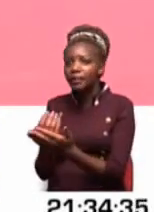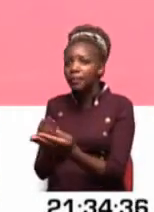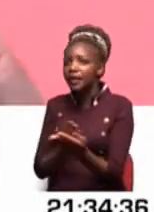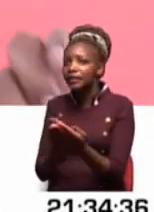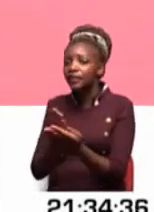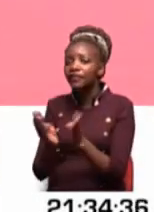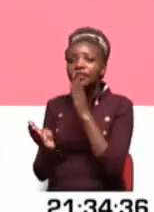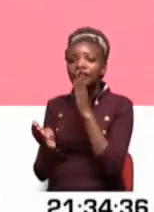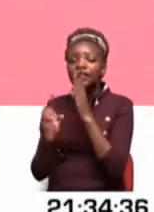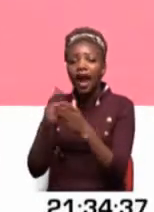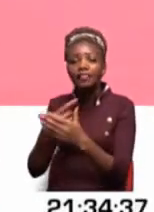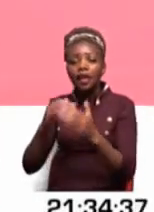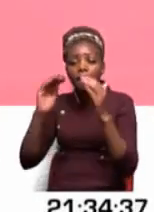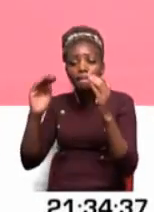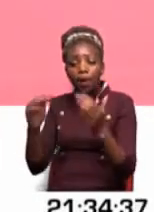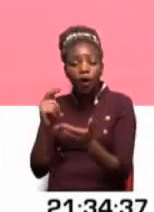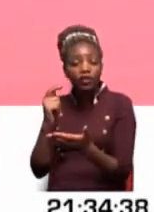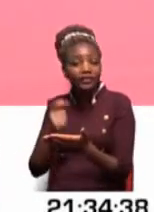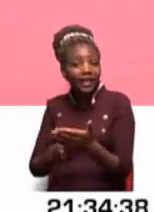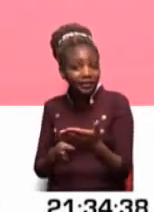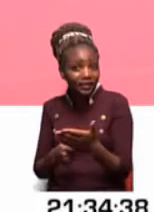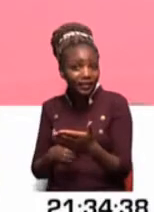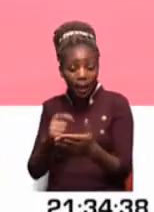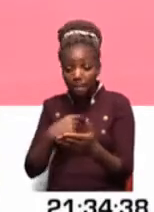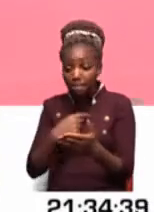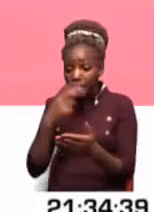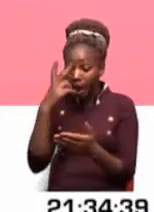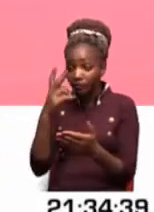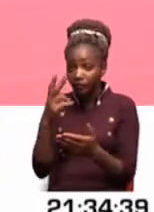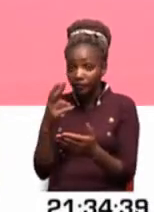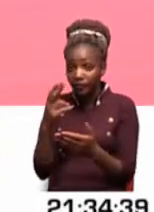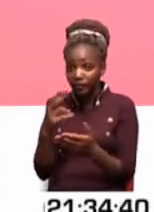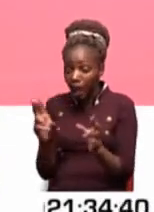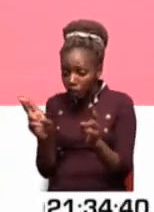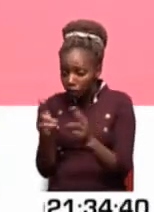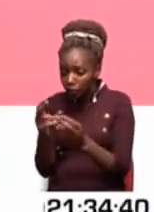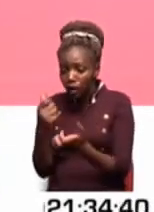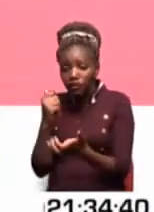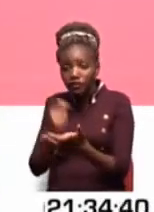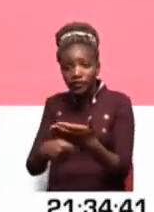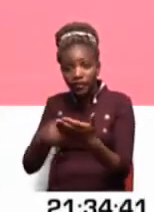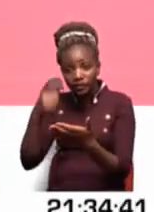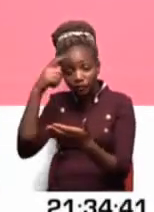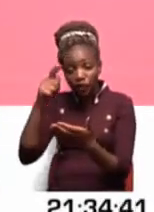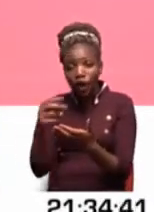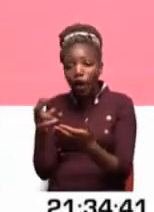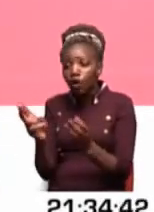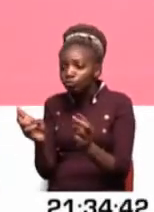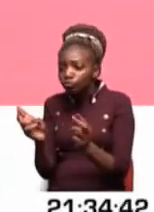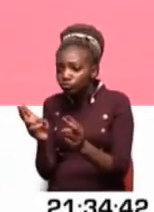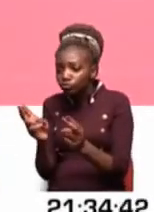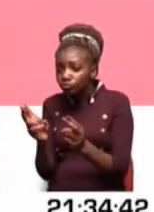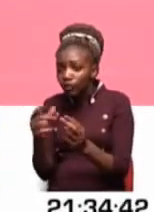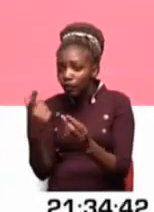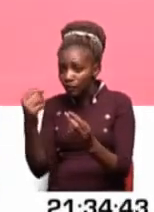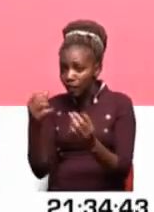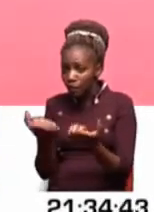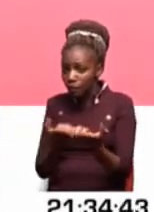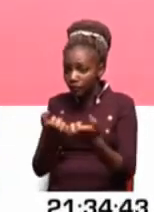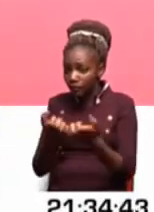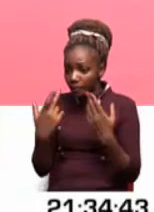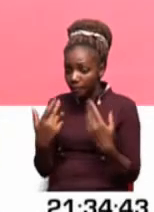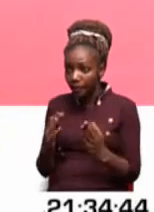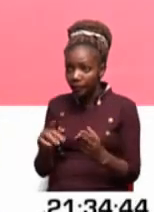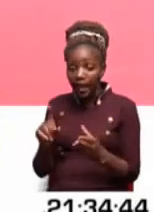taxes. I've seen the small tax for small traders mm-hmm. that is being introduced, I think, 2 days from today. Mheshimiwa can tell us more. Actually, mm-hmm.